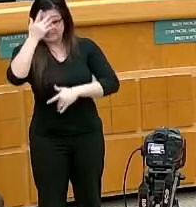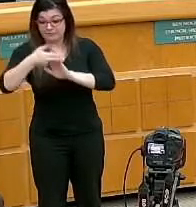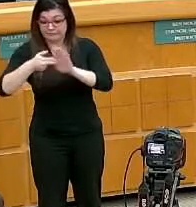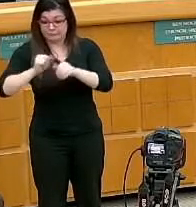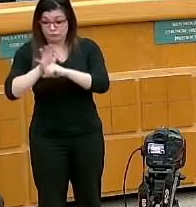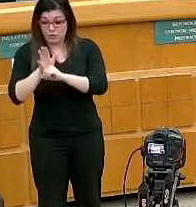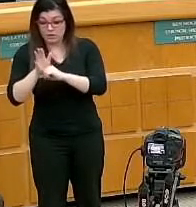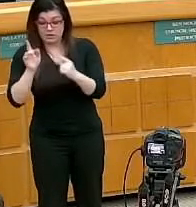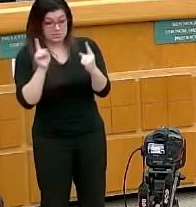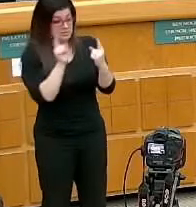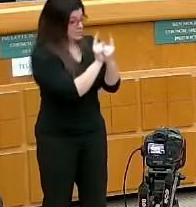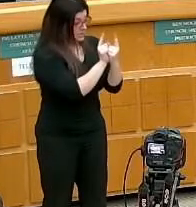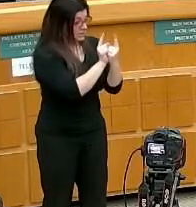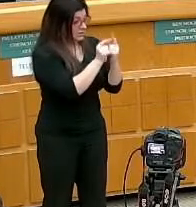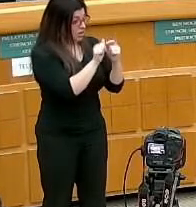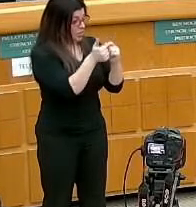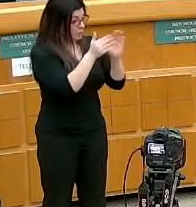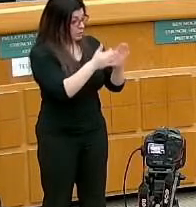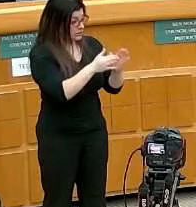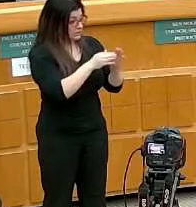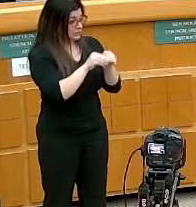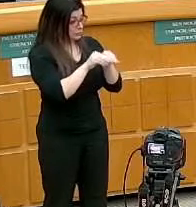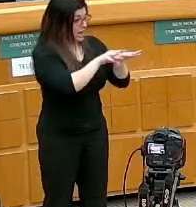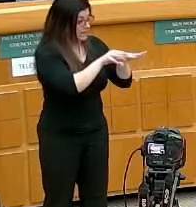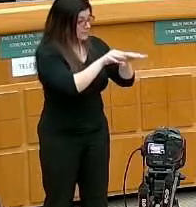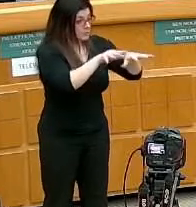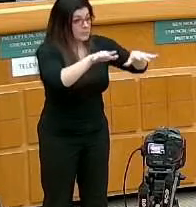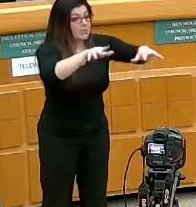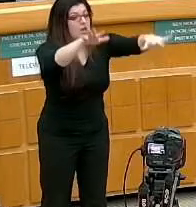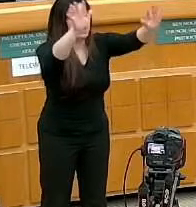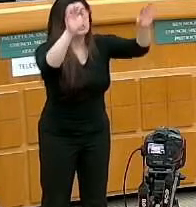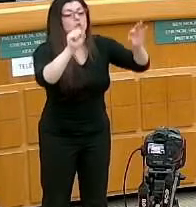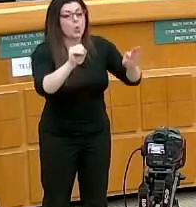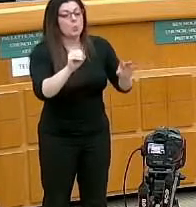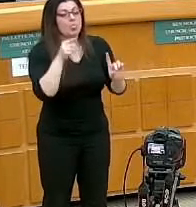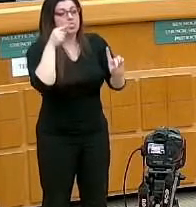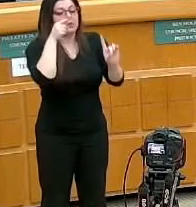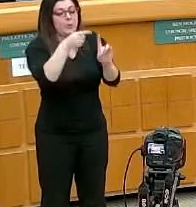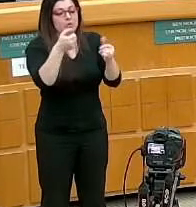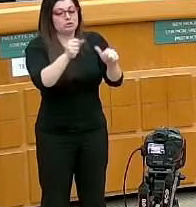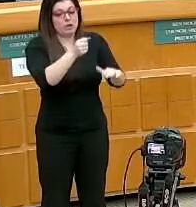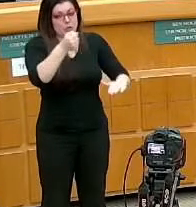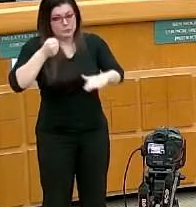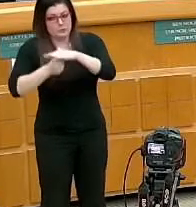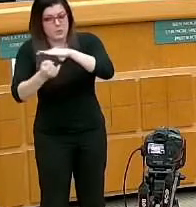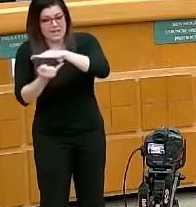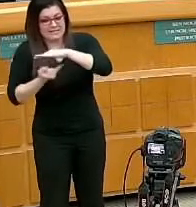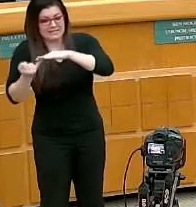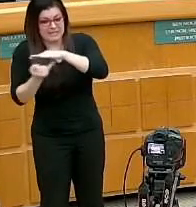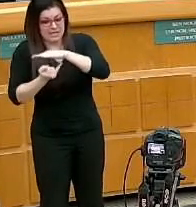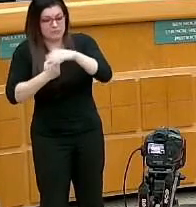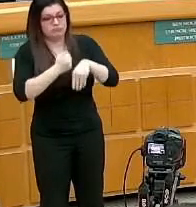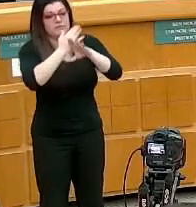population that could potentially be the spreaders and to keep the spread of COVID-19 in our